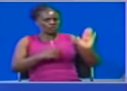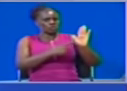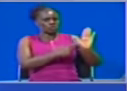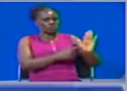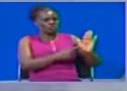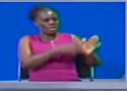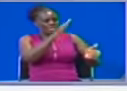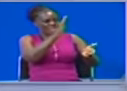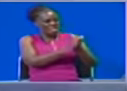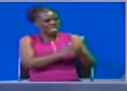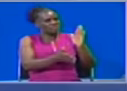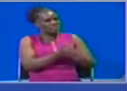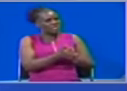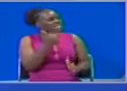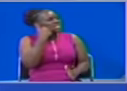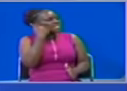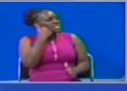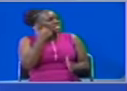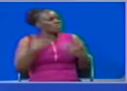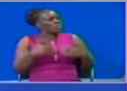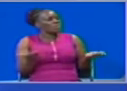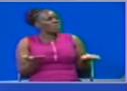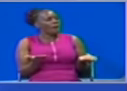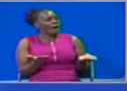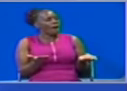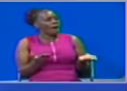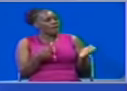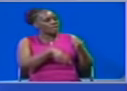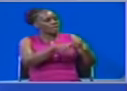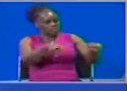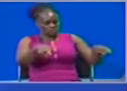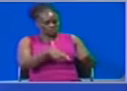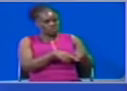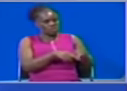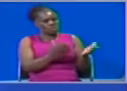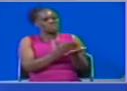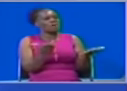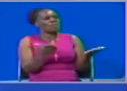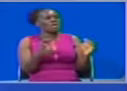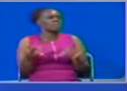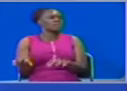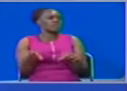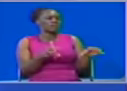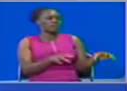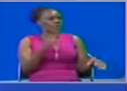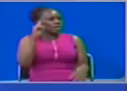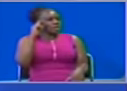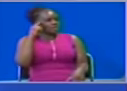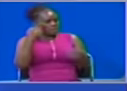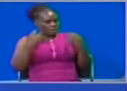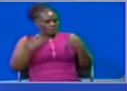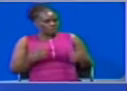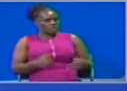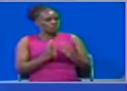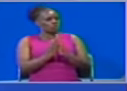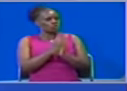are empty. So where are those 120 patients who would be inside that ward? Mm. They are somewhere suffering. And I think there are personal stories